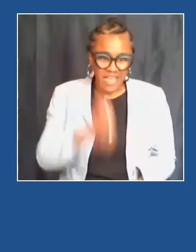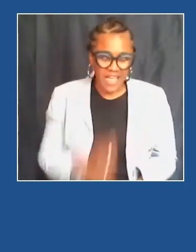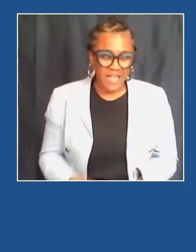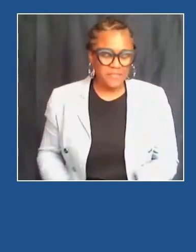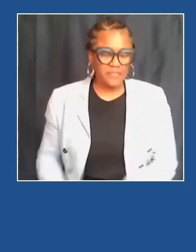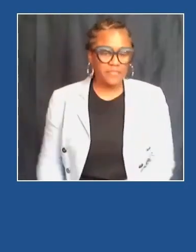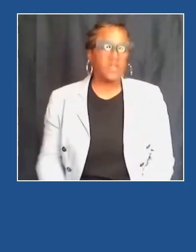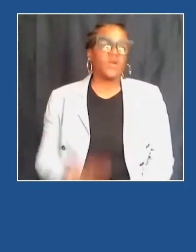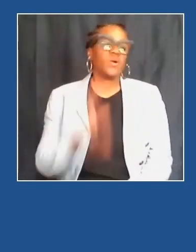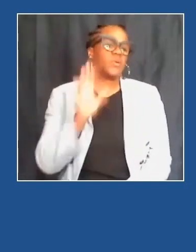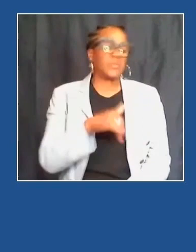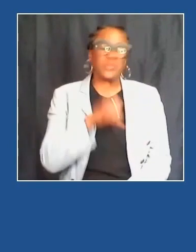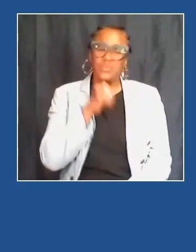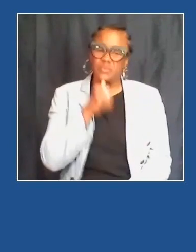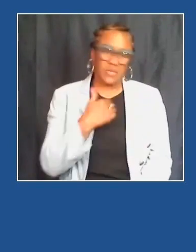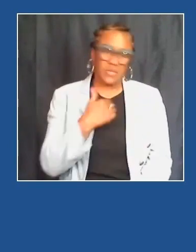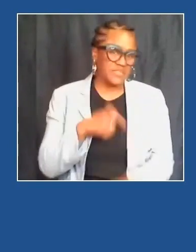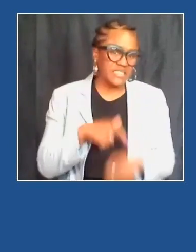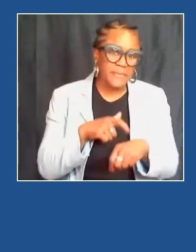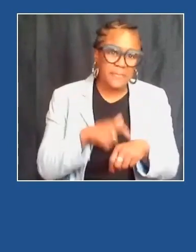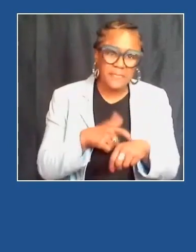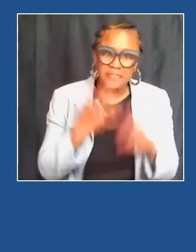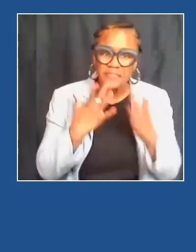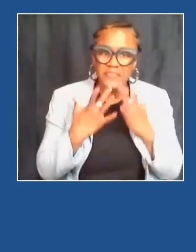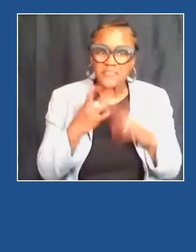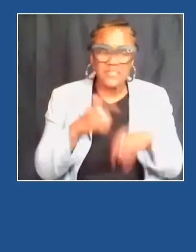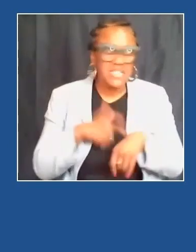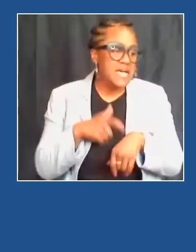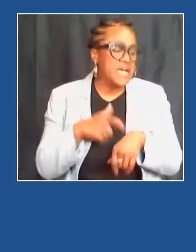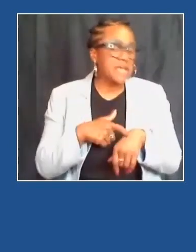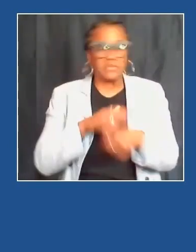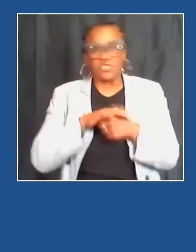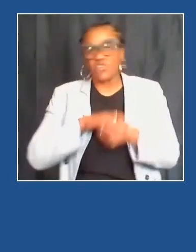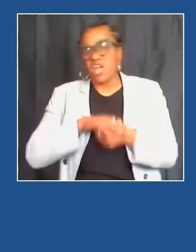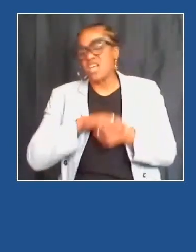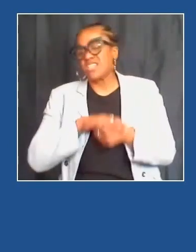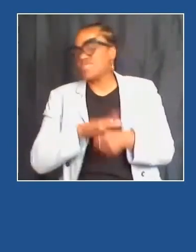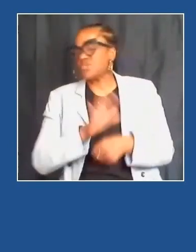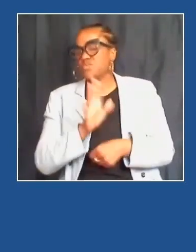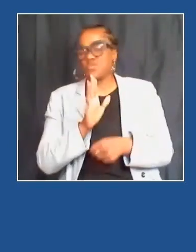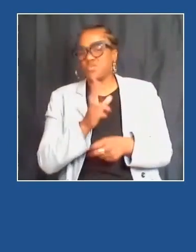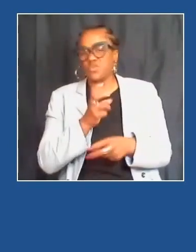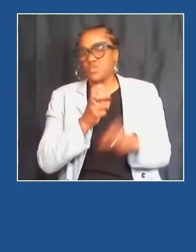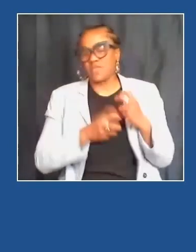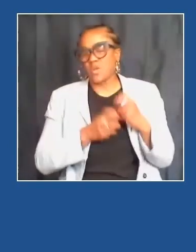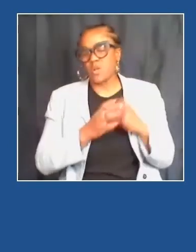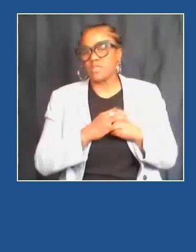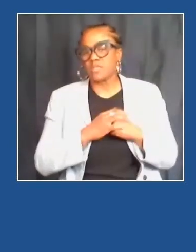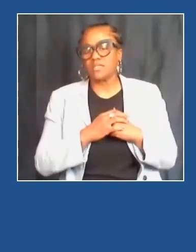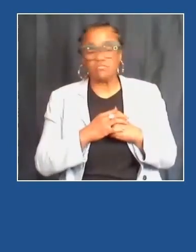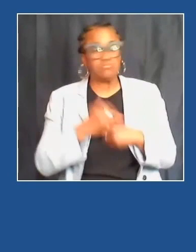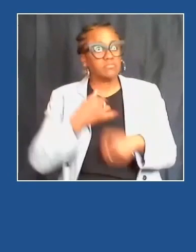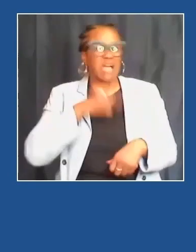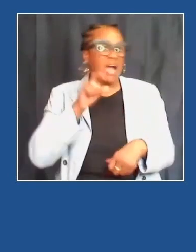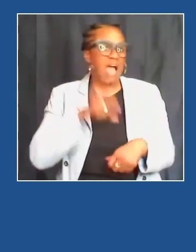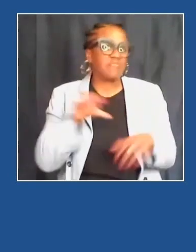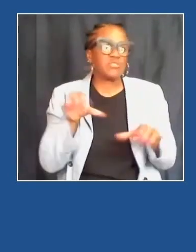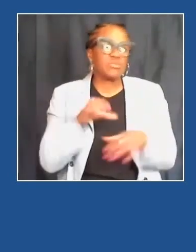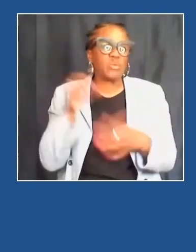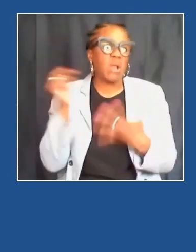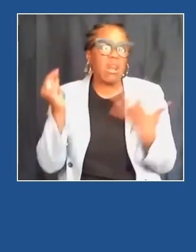I don't have time for this. I'm too stressed to do this. It's too difficult. I have to do